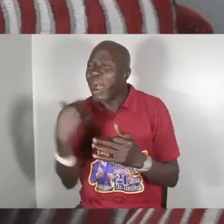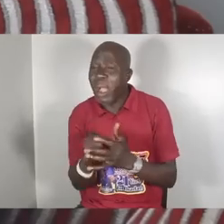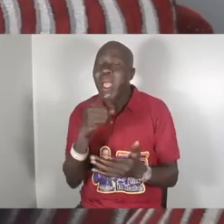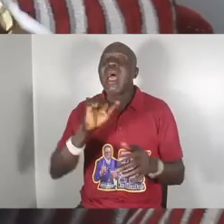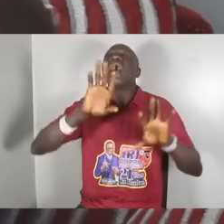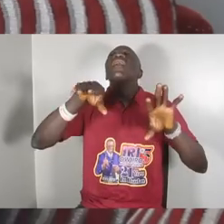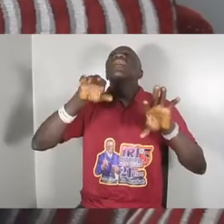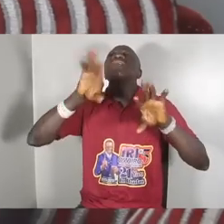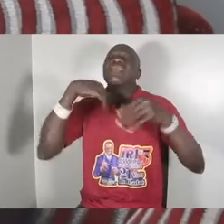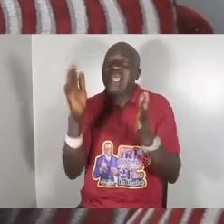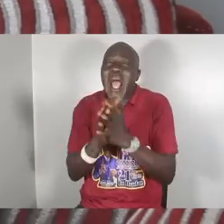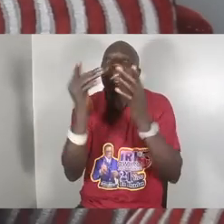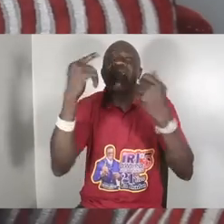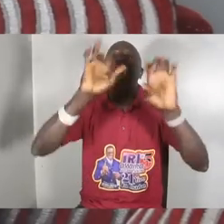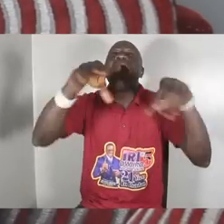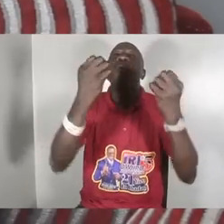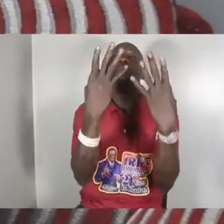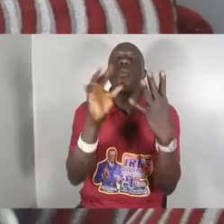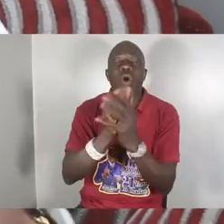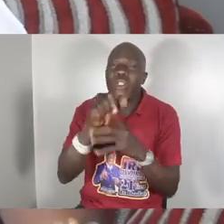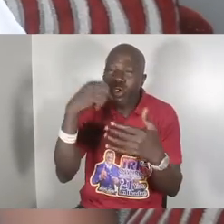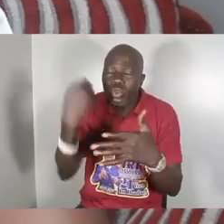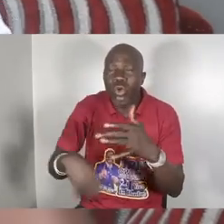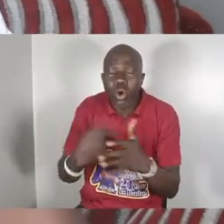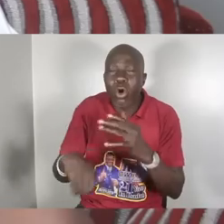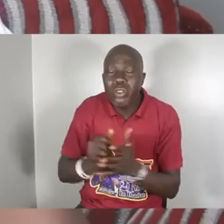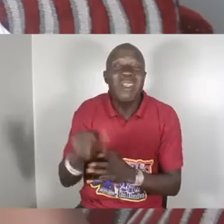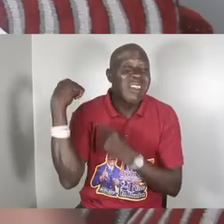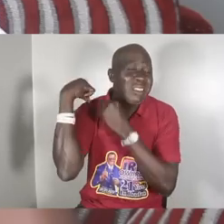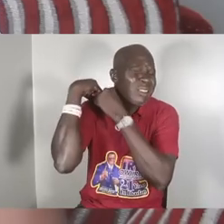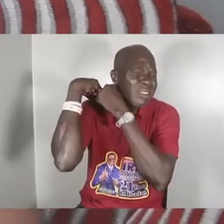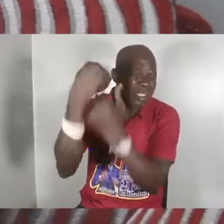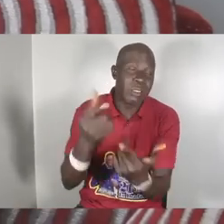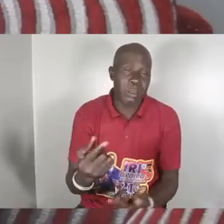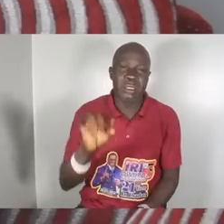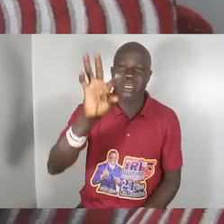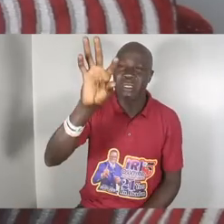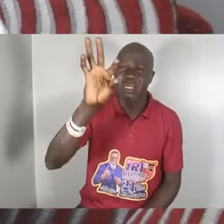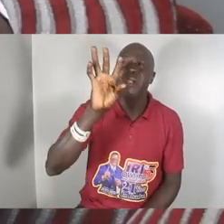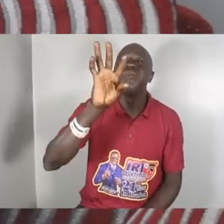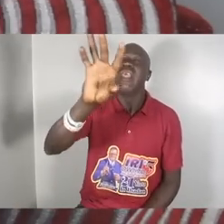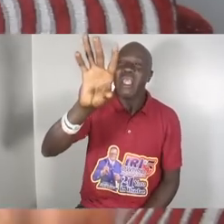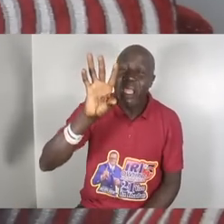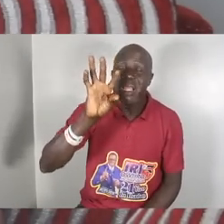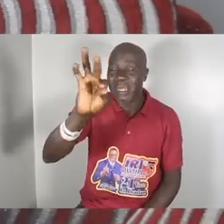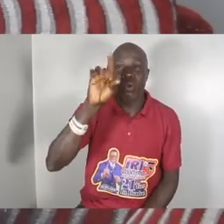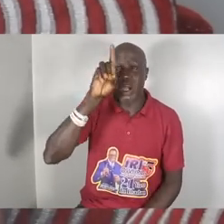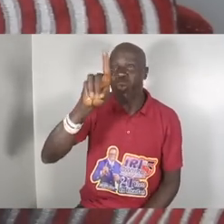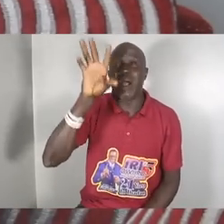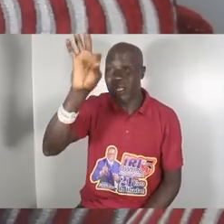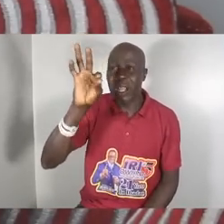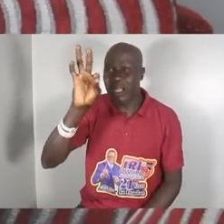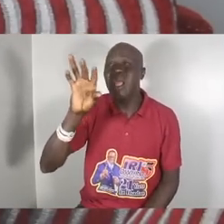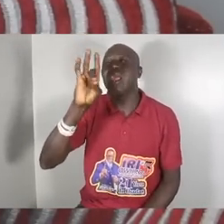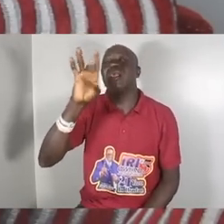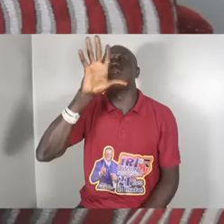they say, man, it should have been how much you have been. 1984. He says it's 84 years. 1984. He